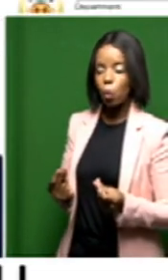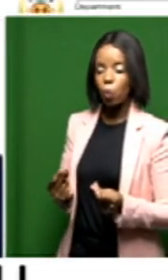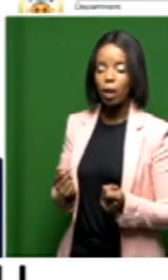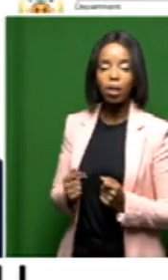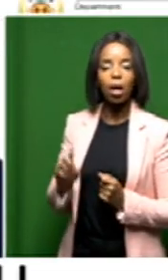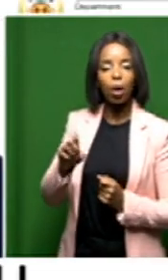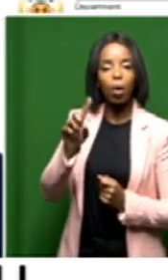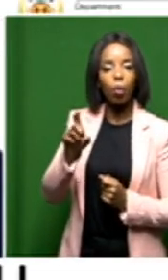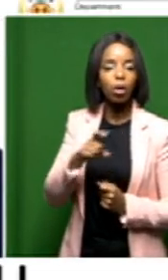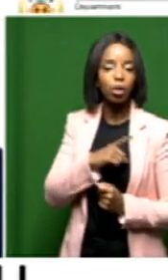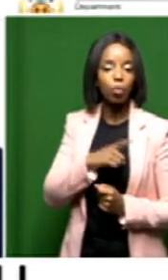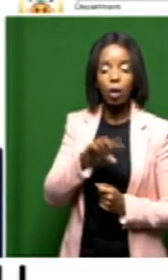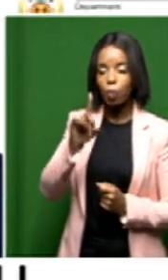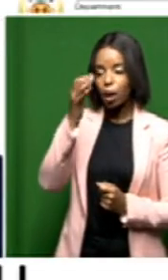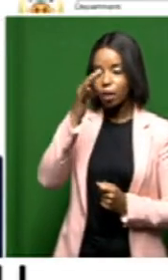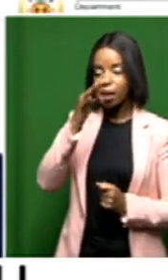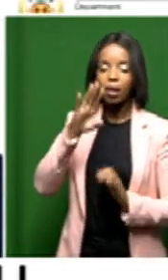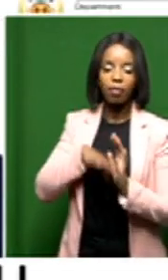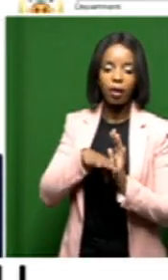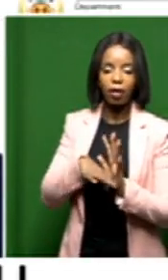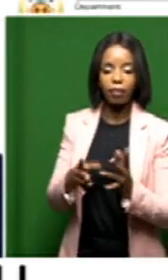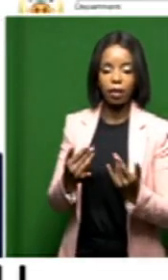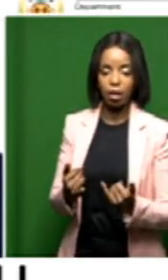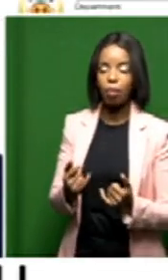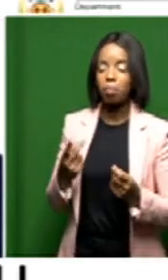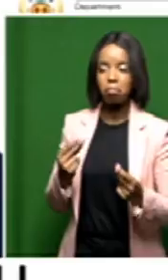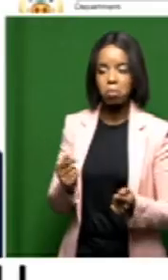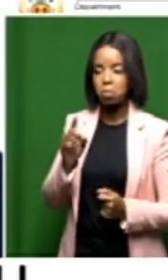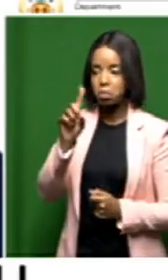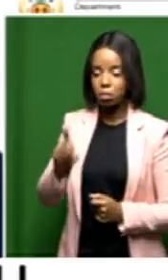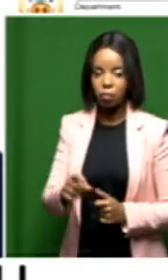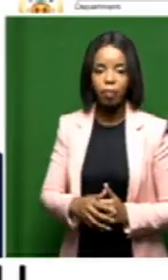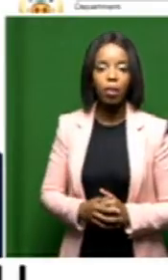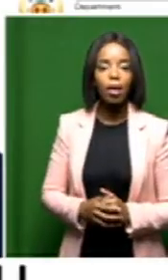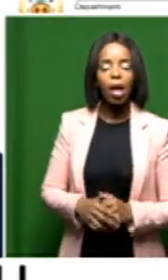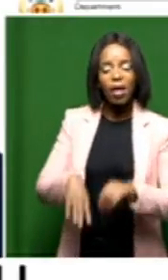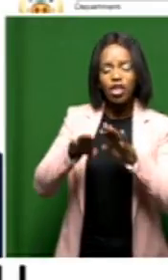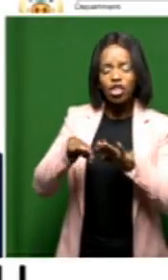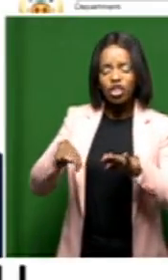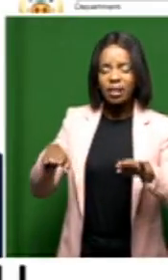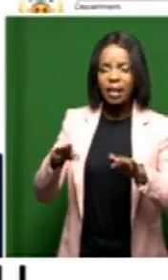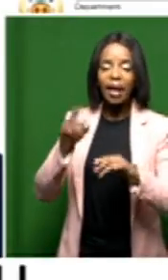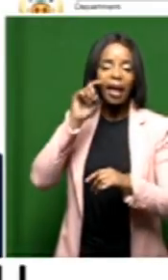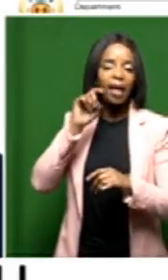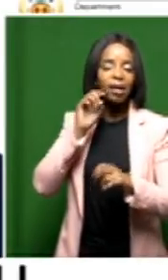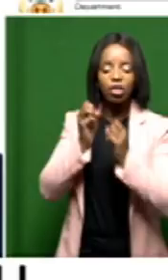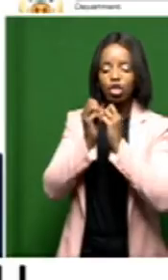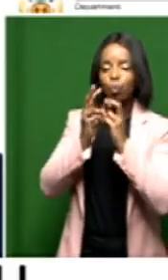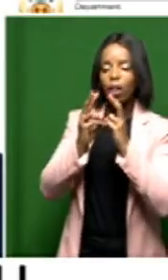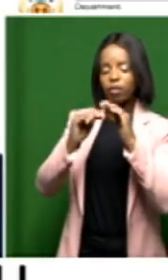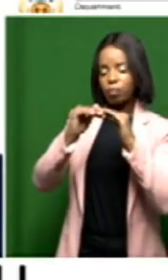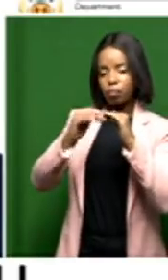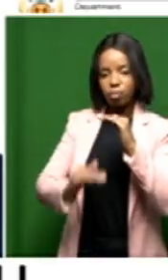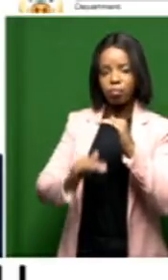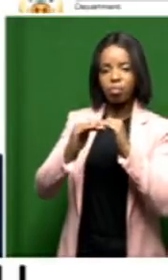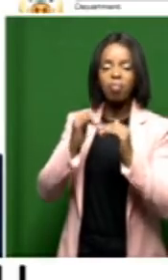questions at you because I think I've literally got a minute left, or even if that. When will children below the age of 12 be vaccinated in